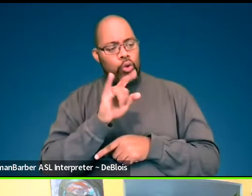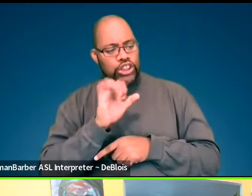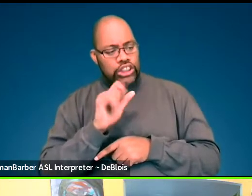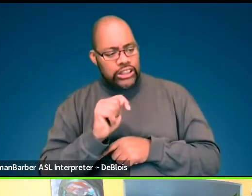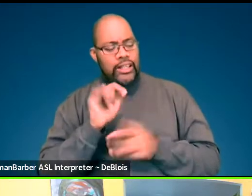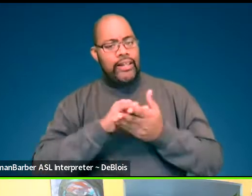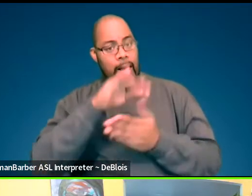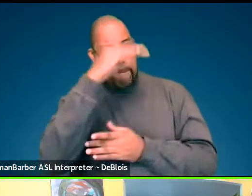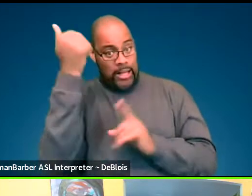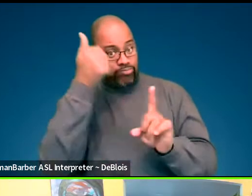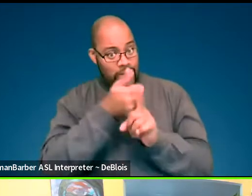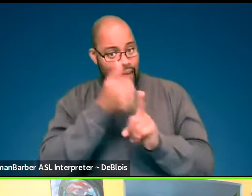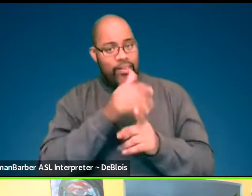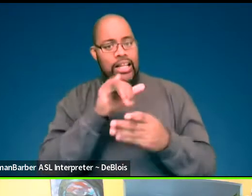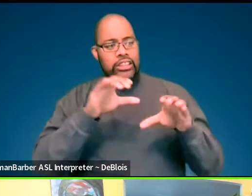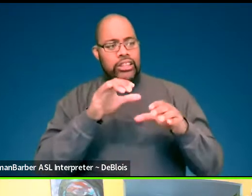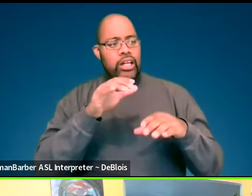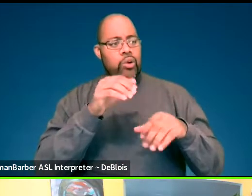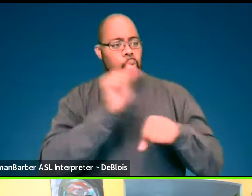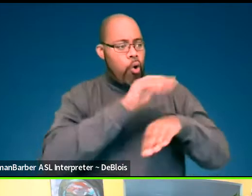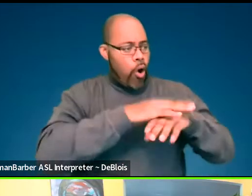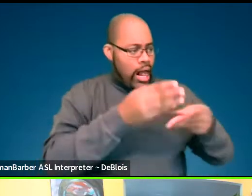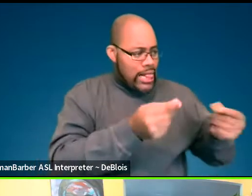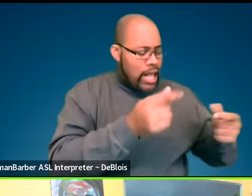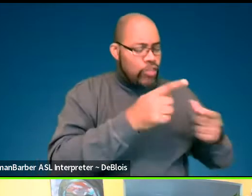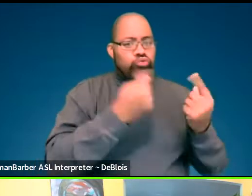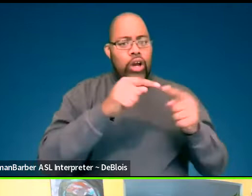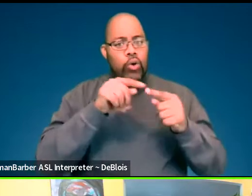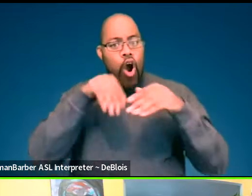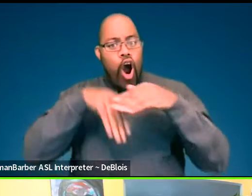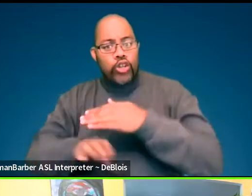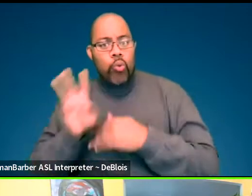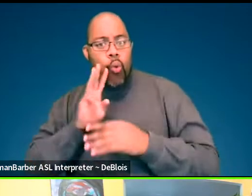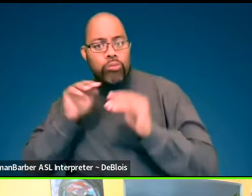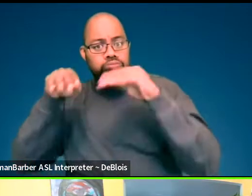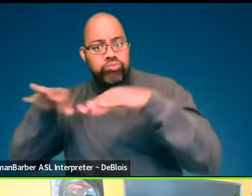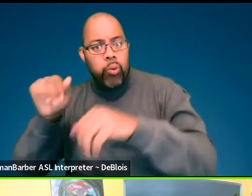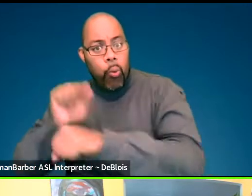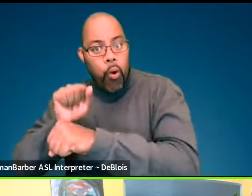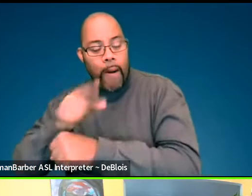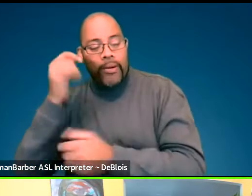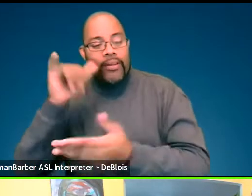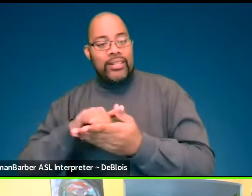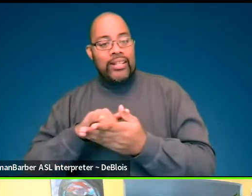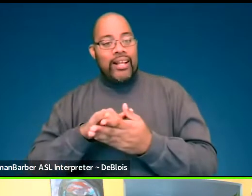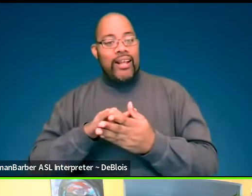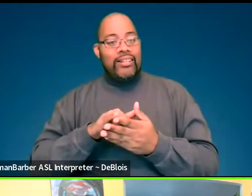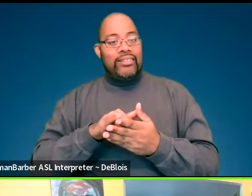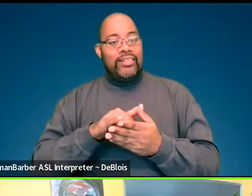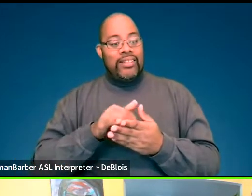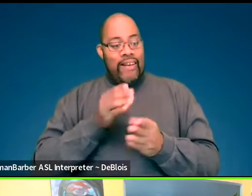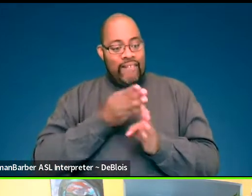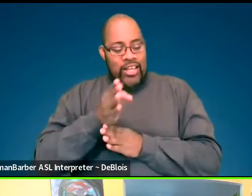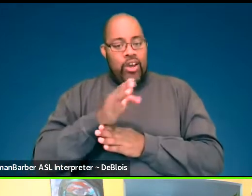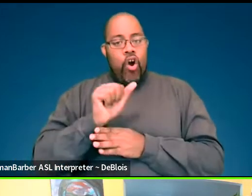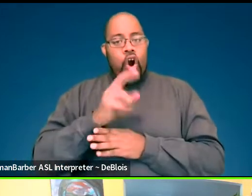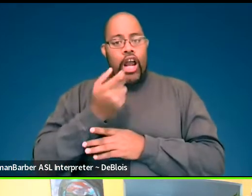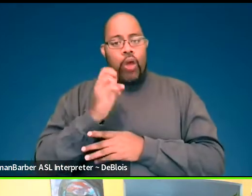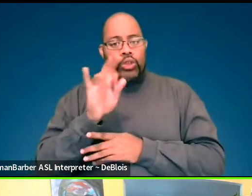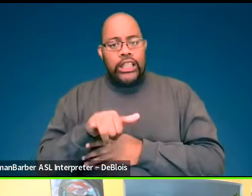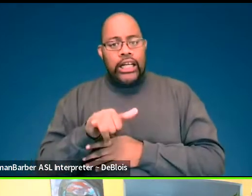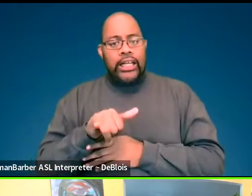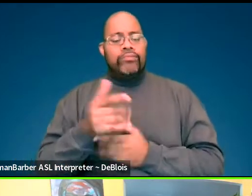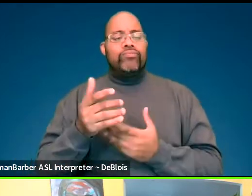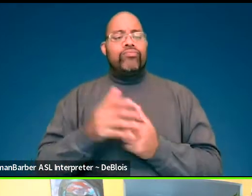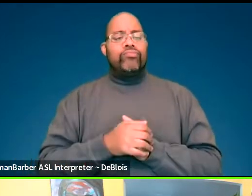Black, who had done terrestrial work, to do maritime work, because the field of archaeology is